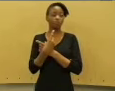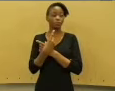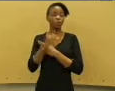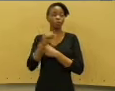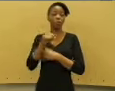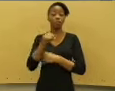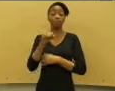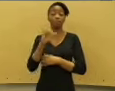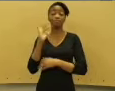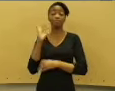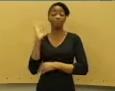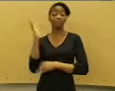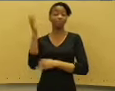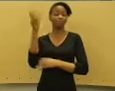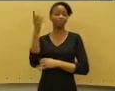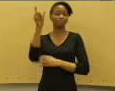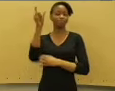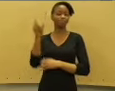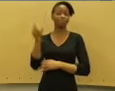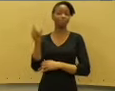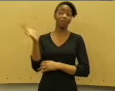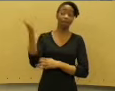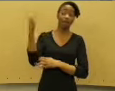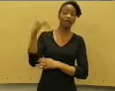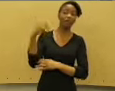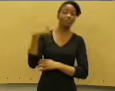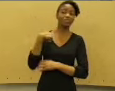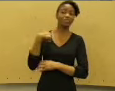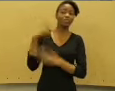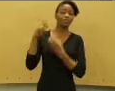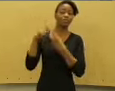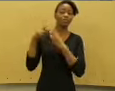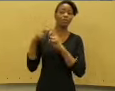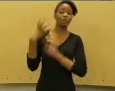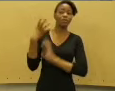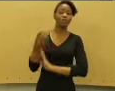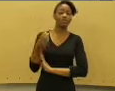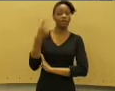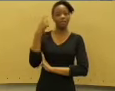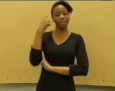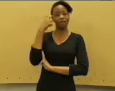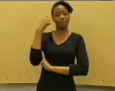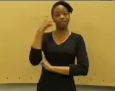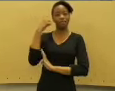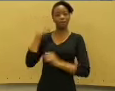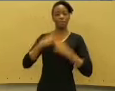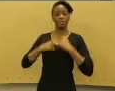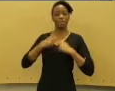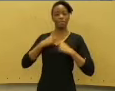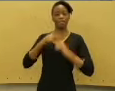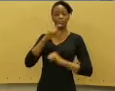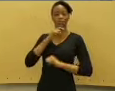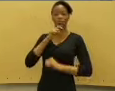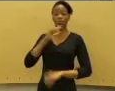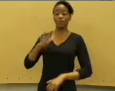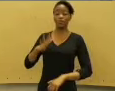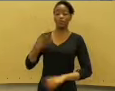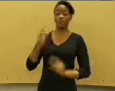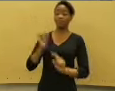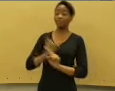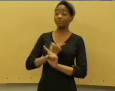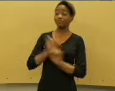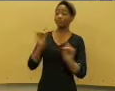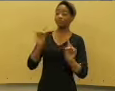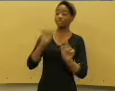said to her, okay, so this is the situation, and I think I might need to use the bathroom, but I'm not